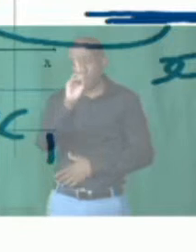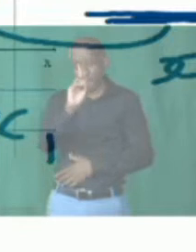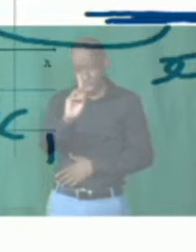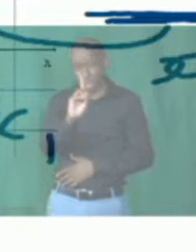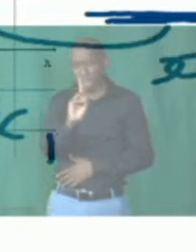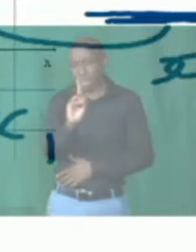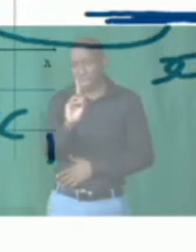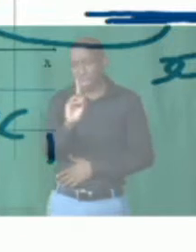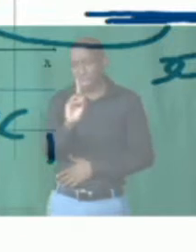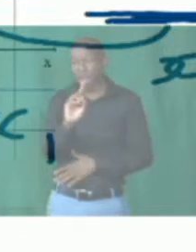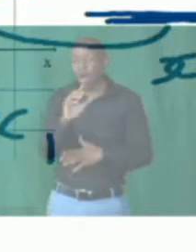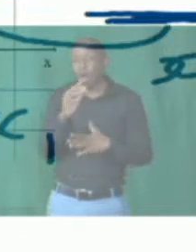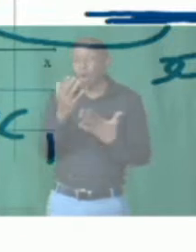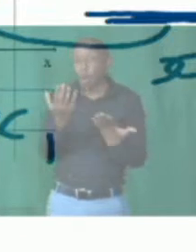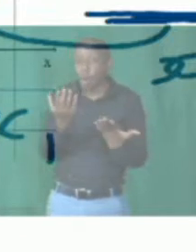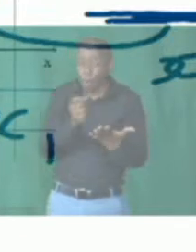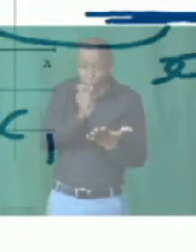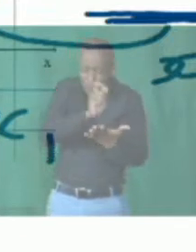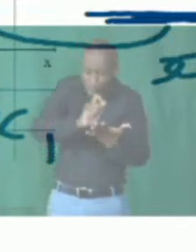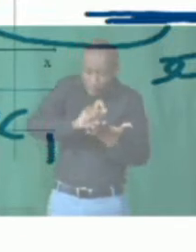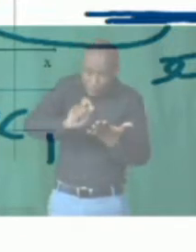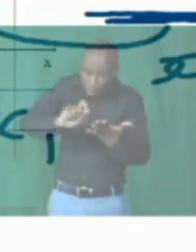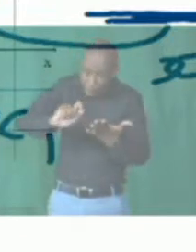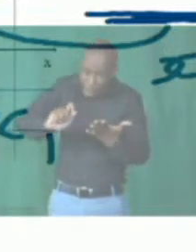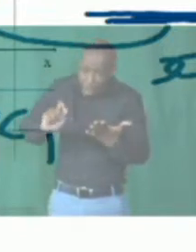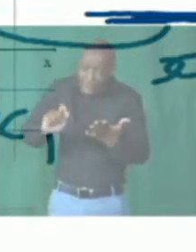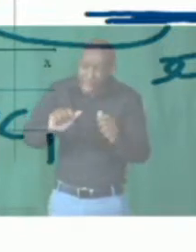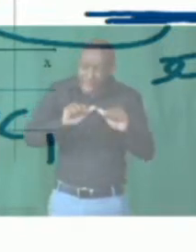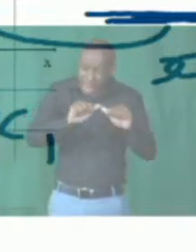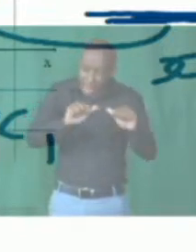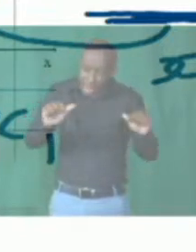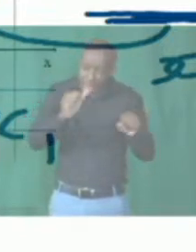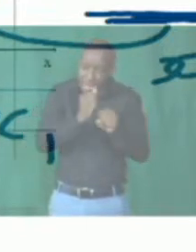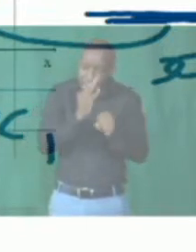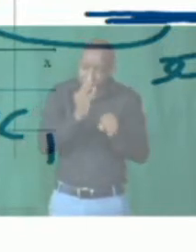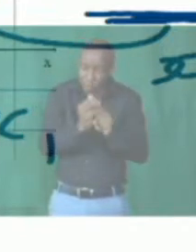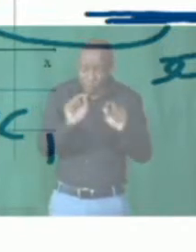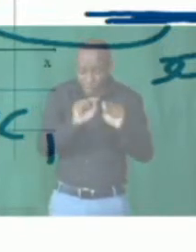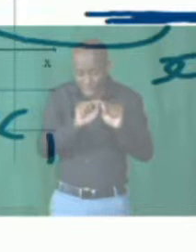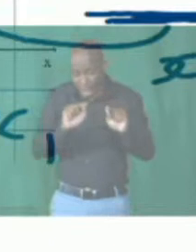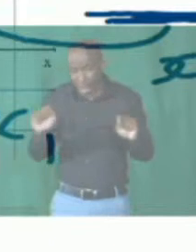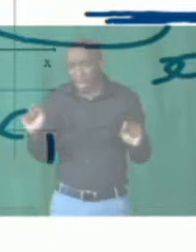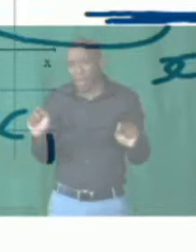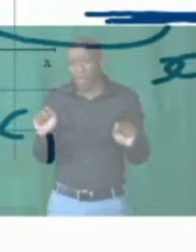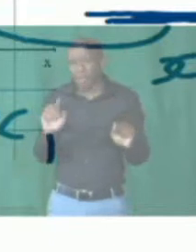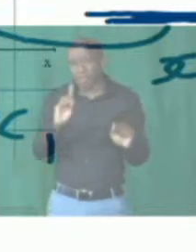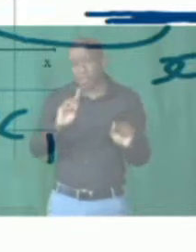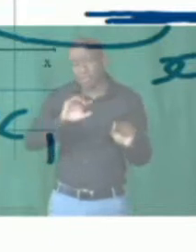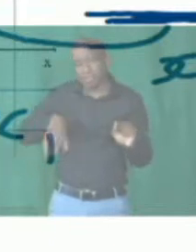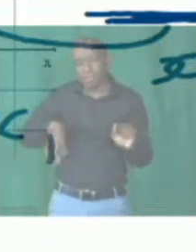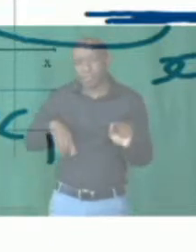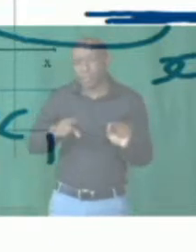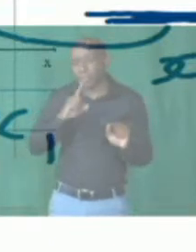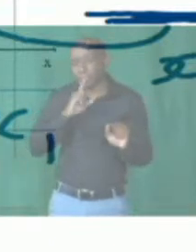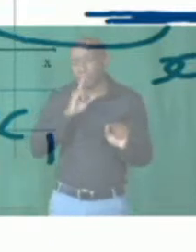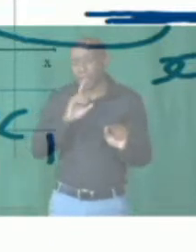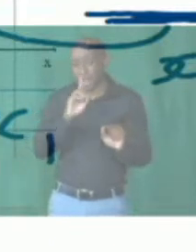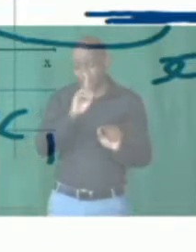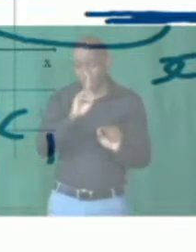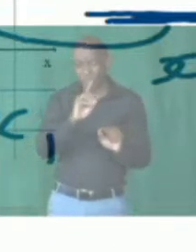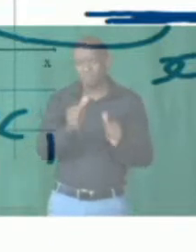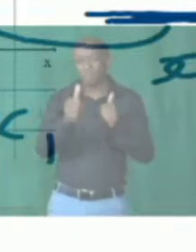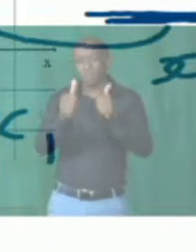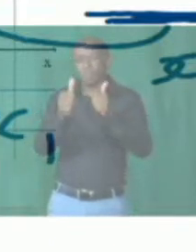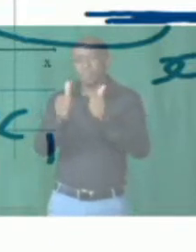write length of the line segment instead of writing that D. So this is the